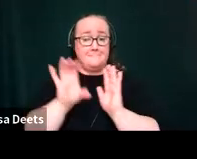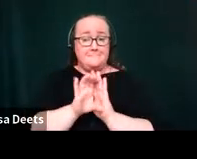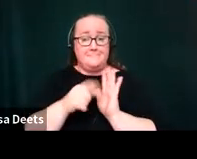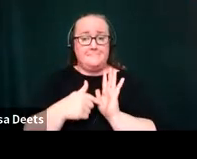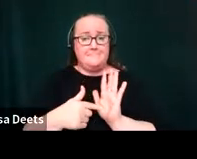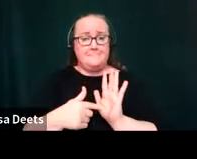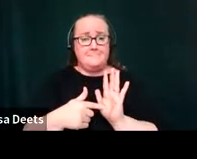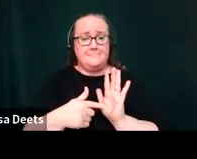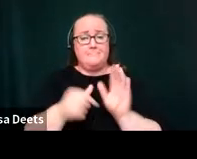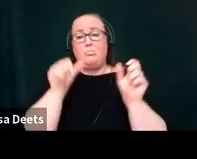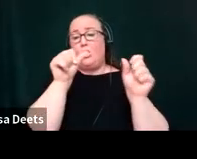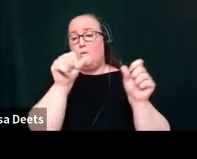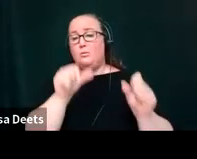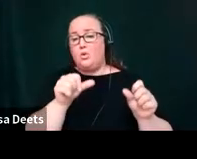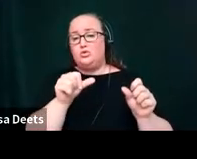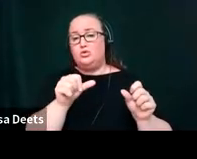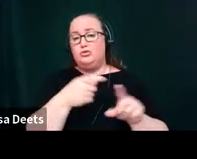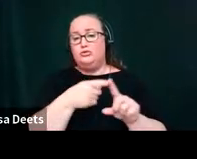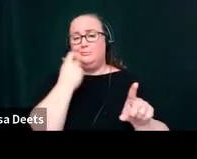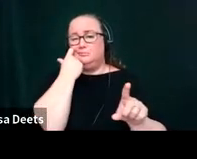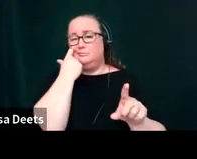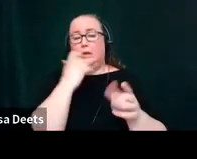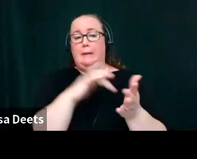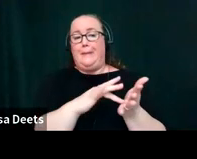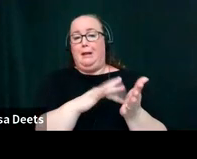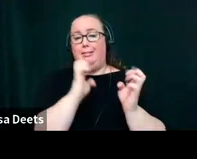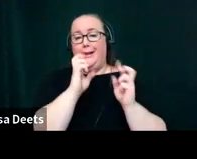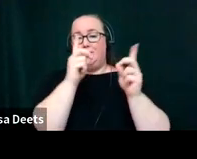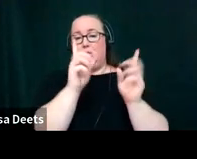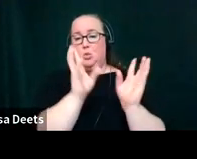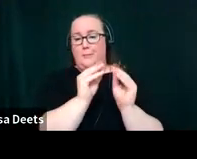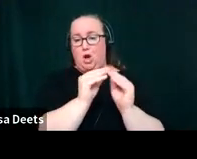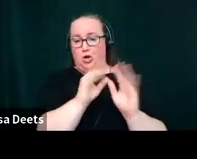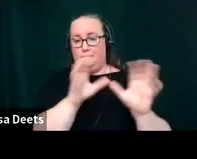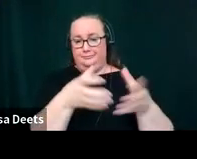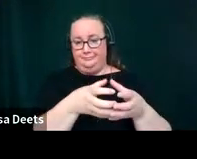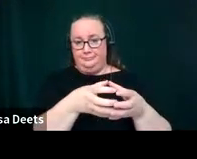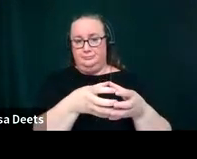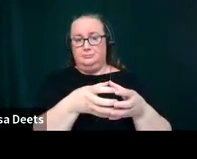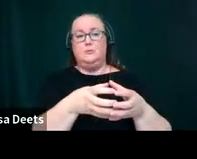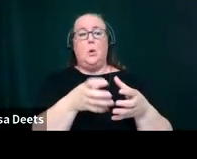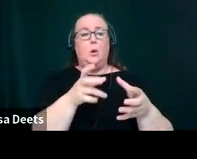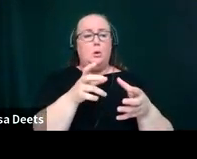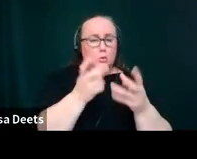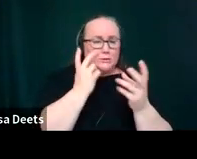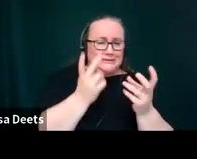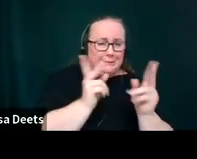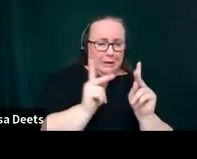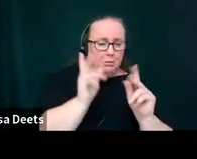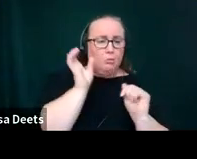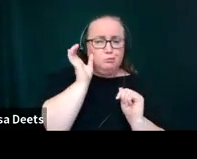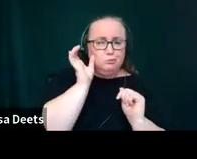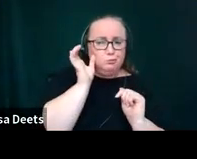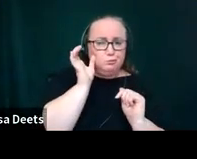a poster from recent medical education webinar. A group of people listen attentively, and all of the